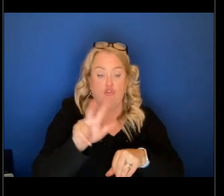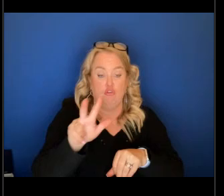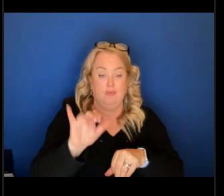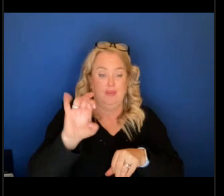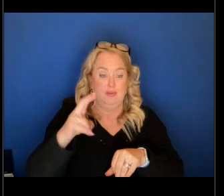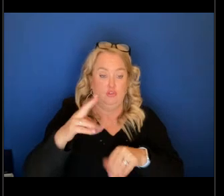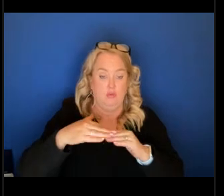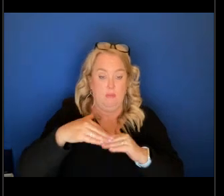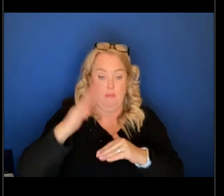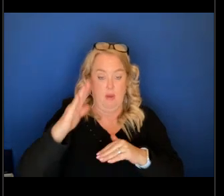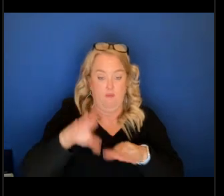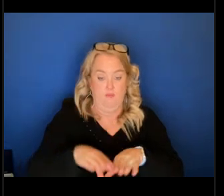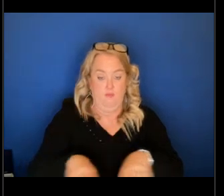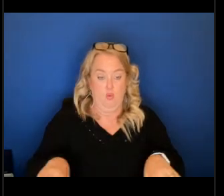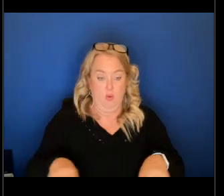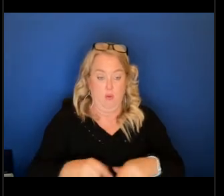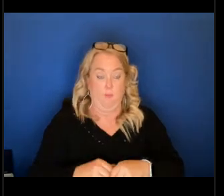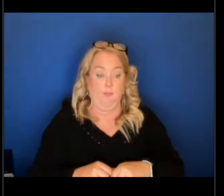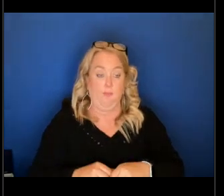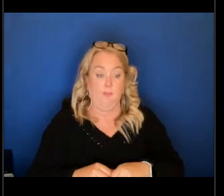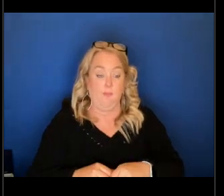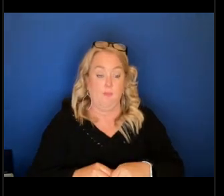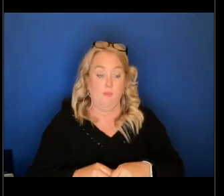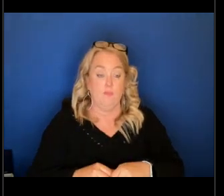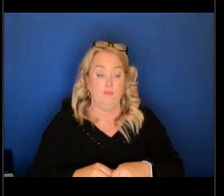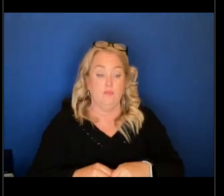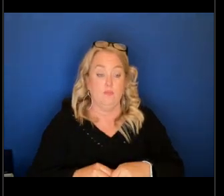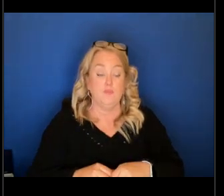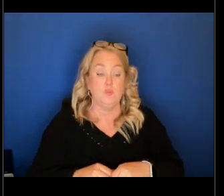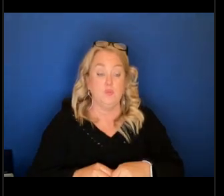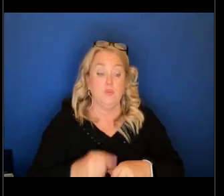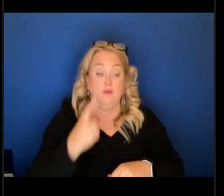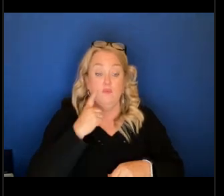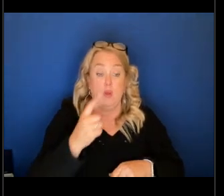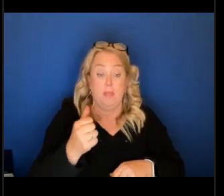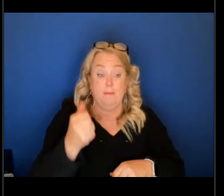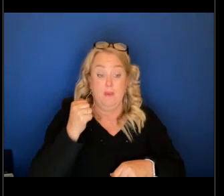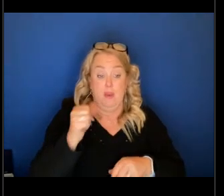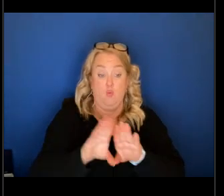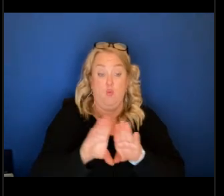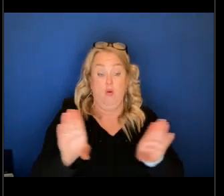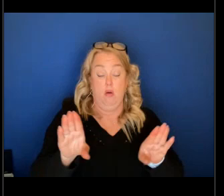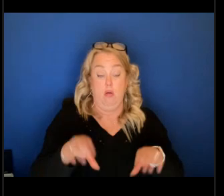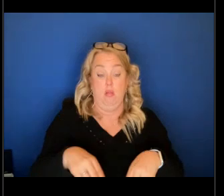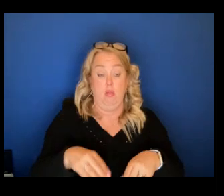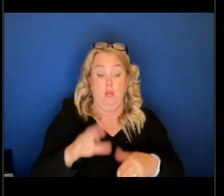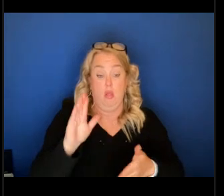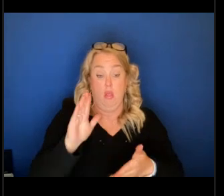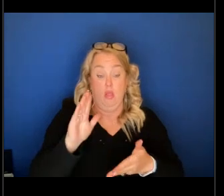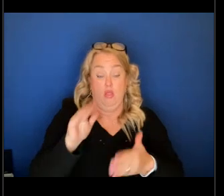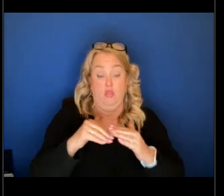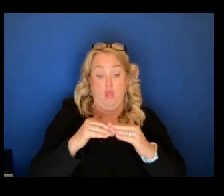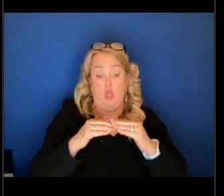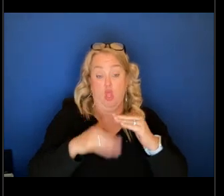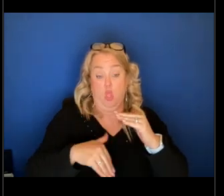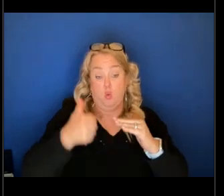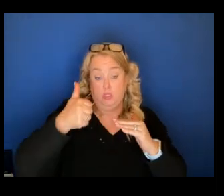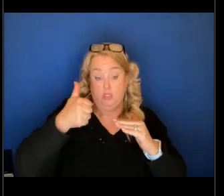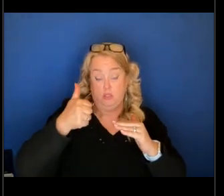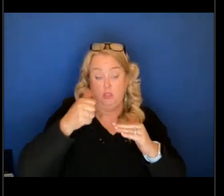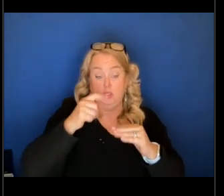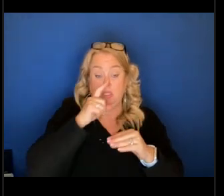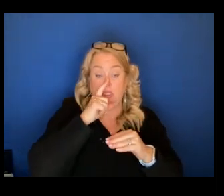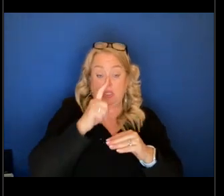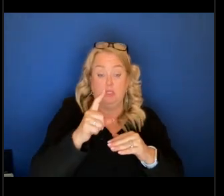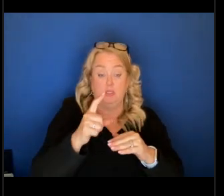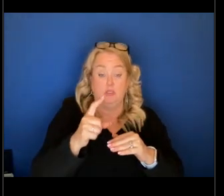inches above the room floor. For the back wall, the lowest allowed position